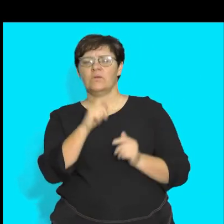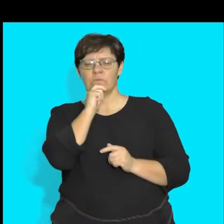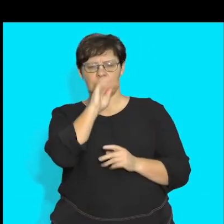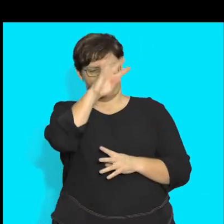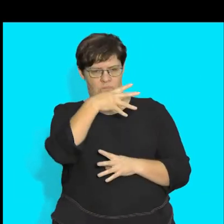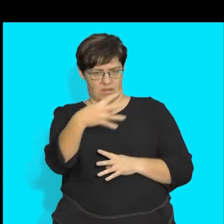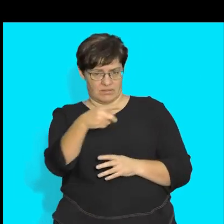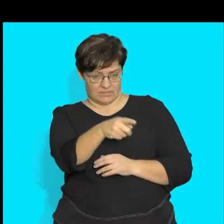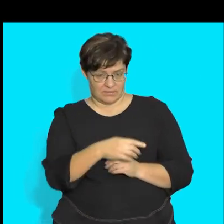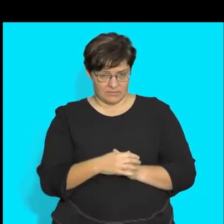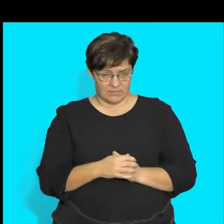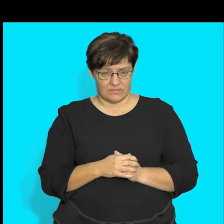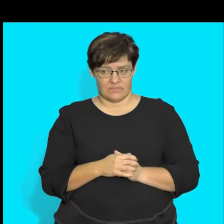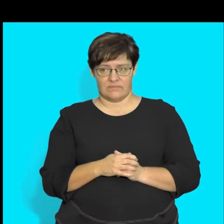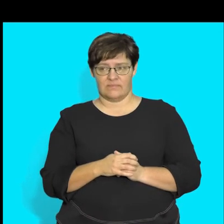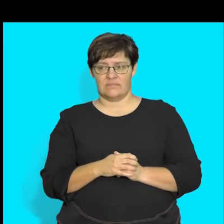formula